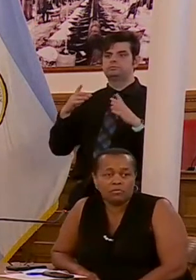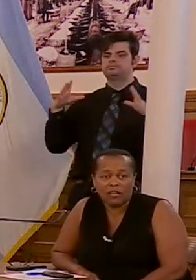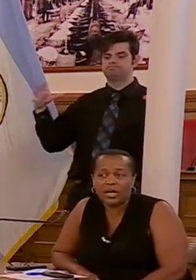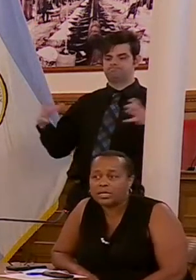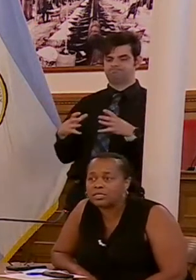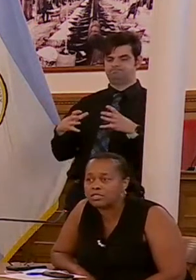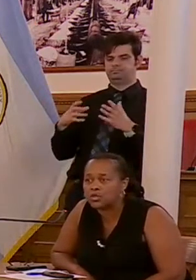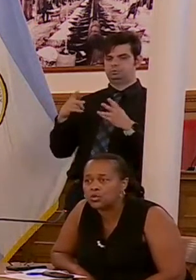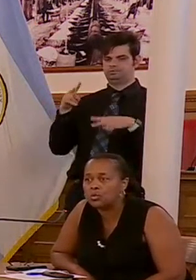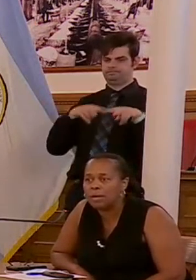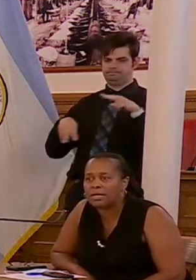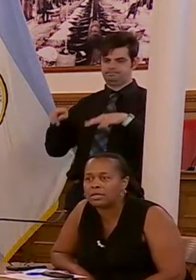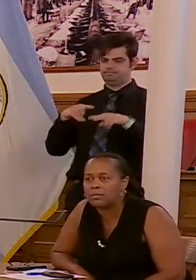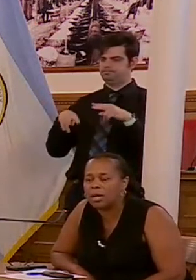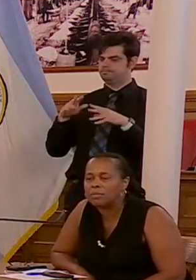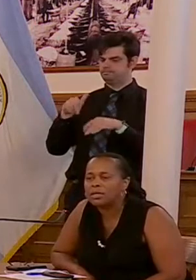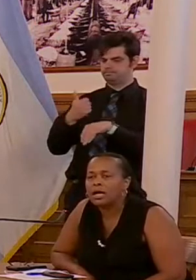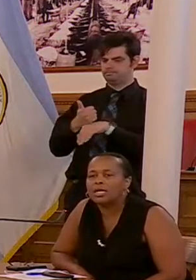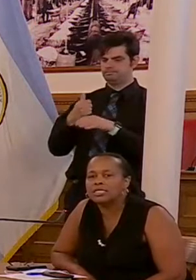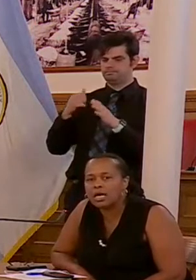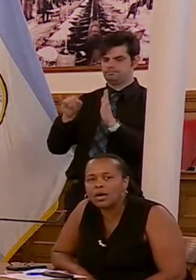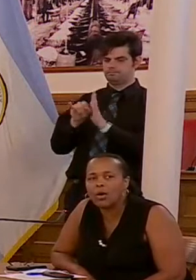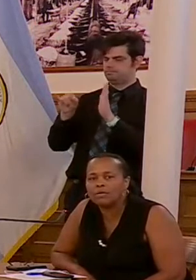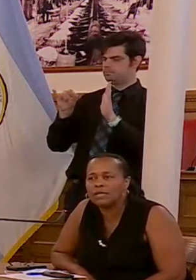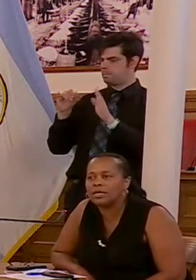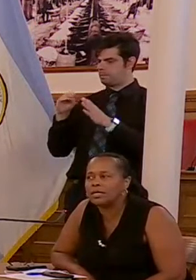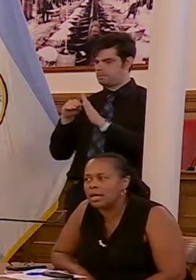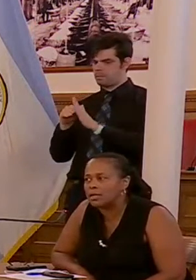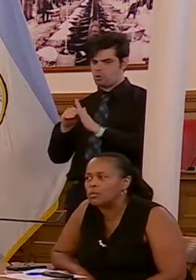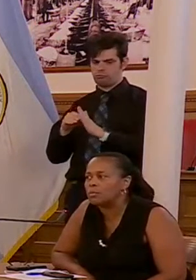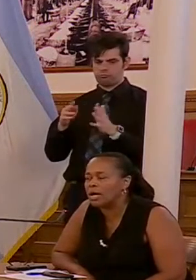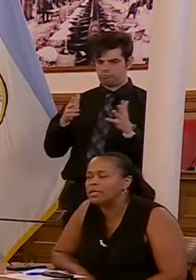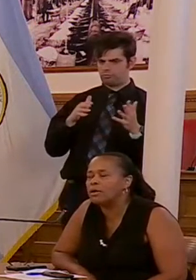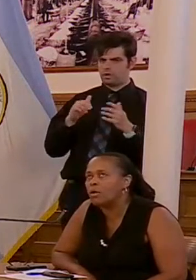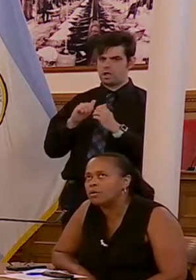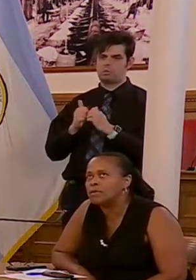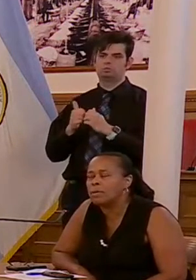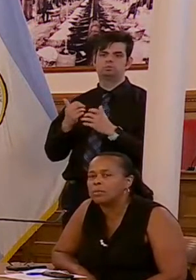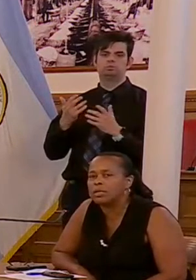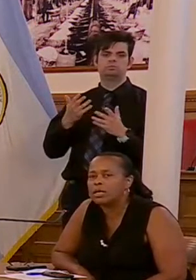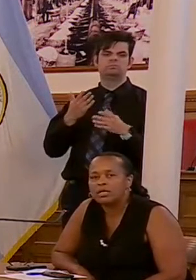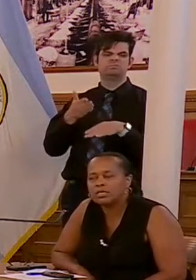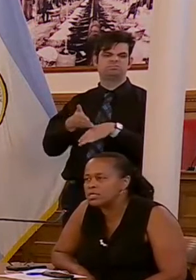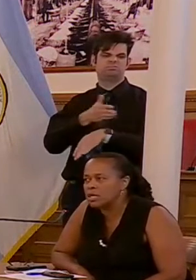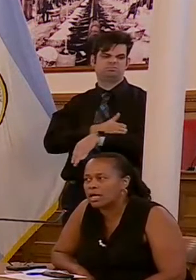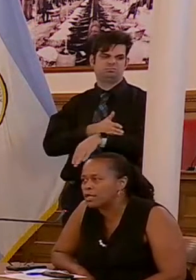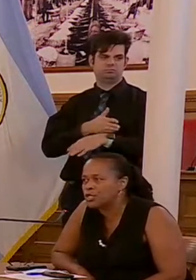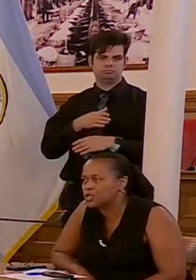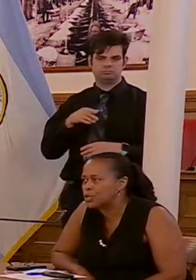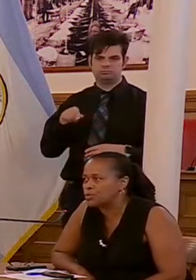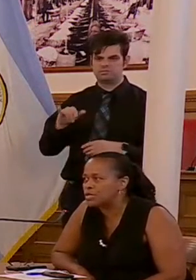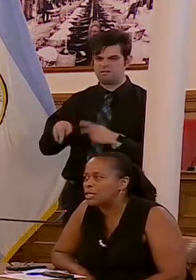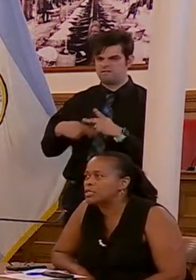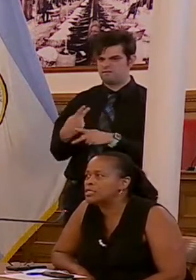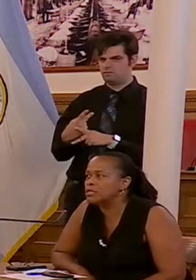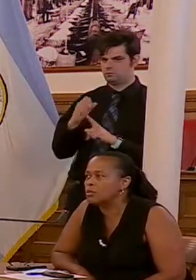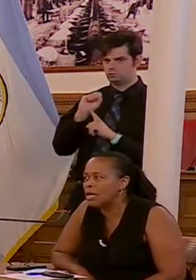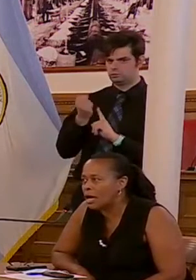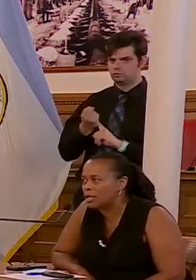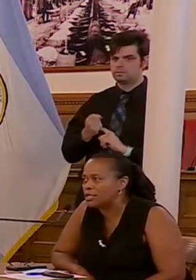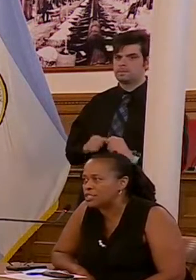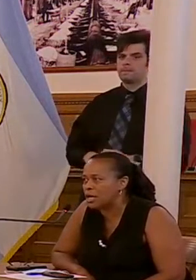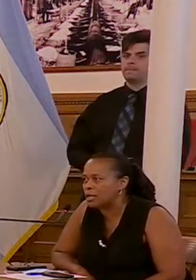need finances to back them up. I say all of that again, reminding all of the public, this is not an excuse, this